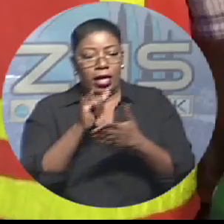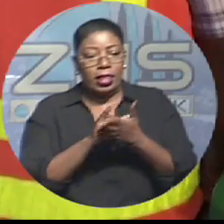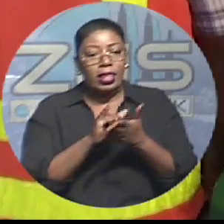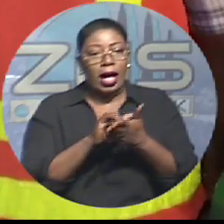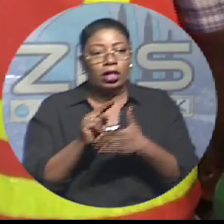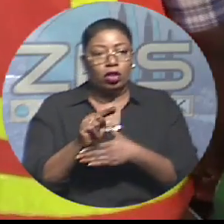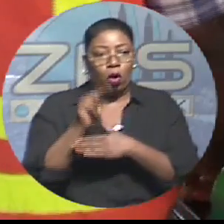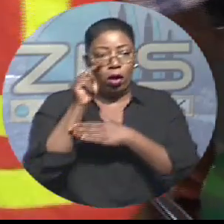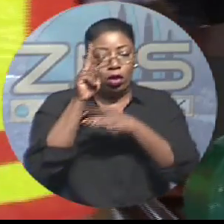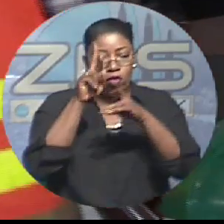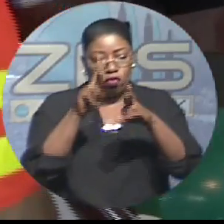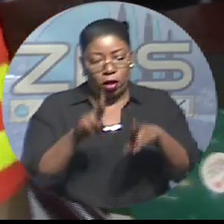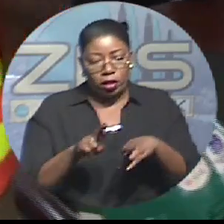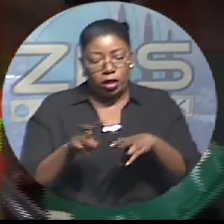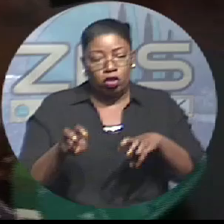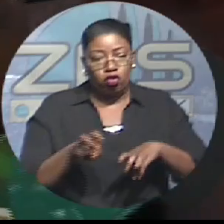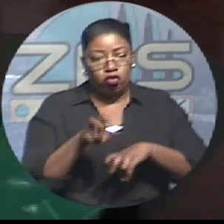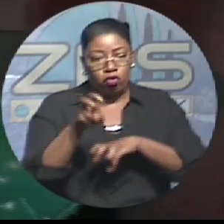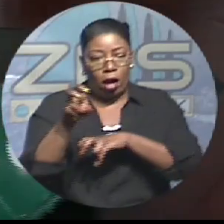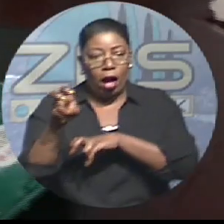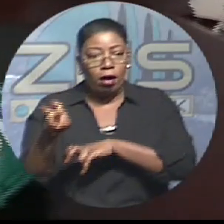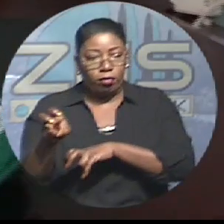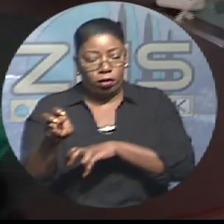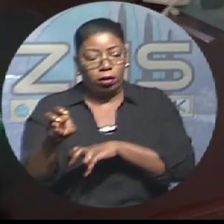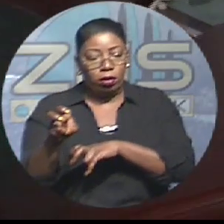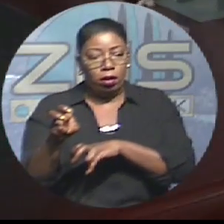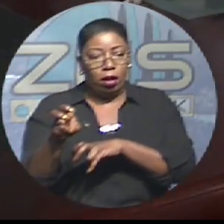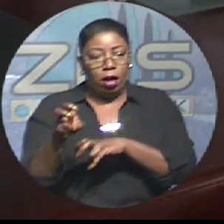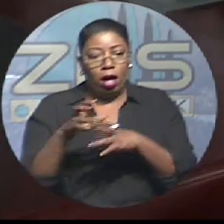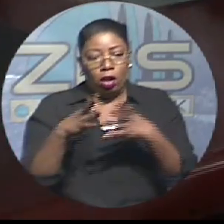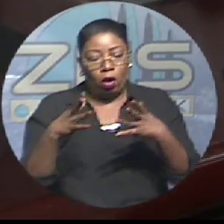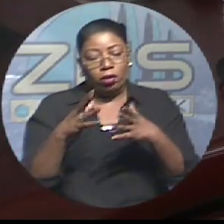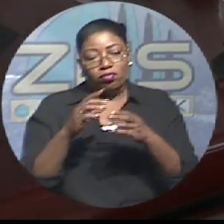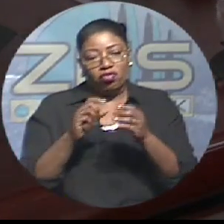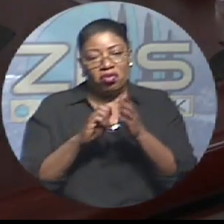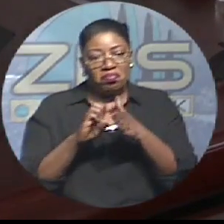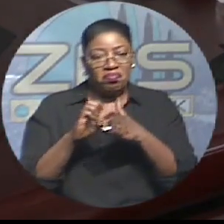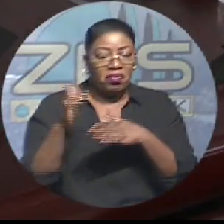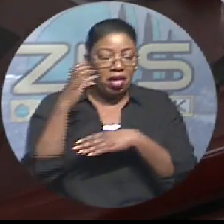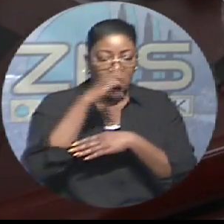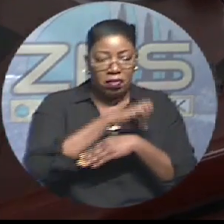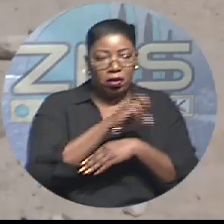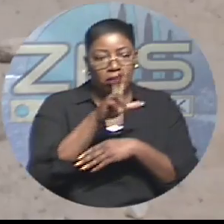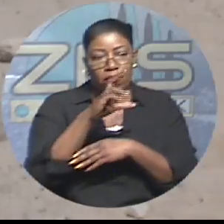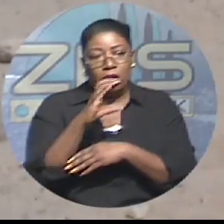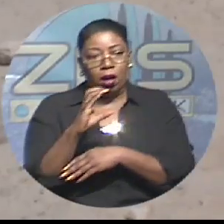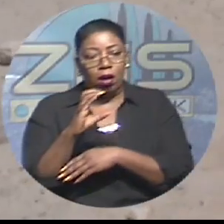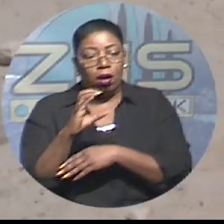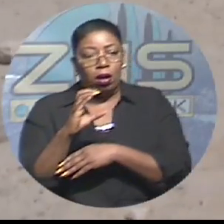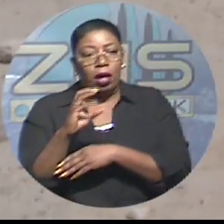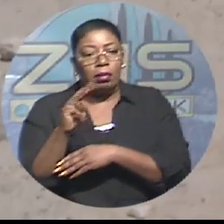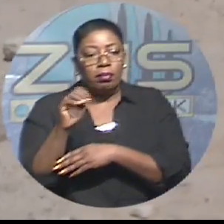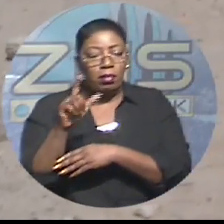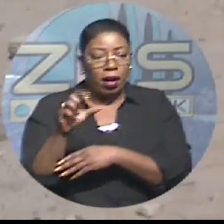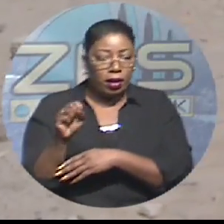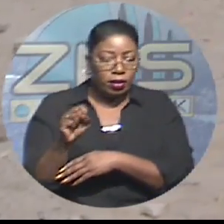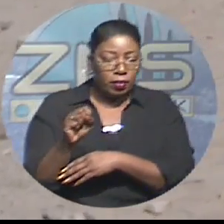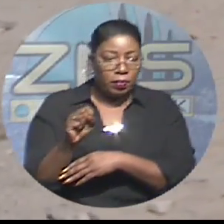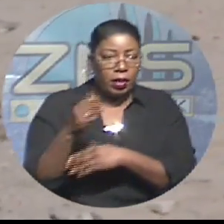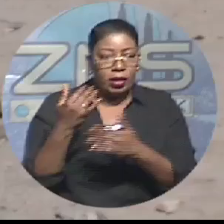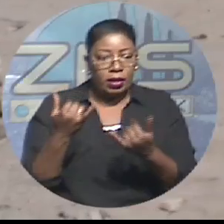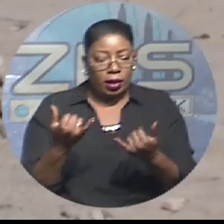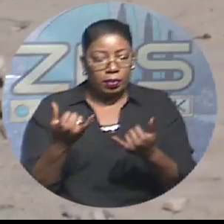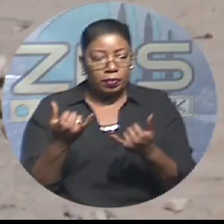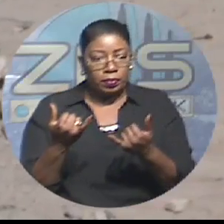travel up to 120 miles round trip, which translates to about 3 hours, and big bucks in gas and vehicle maintenance. But aside